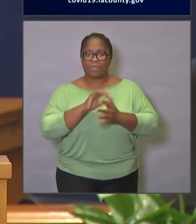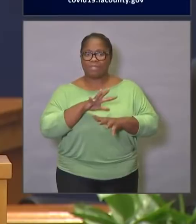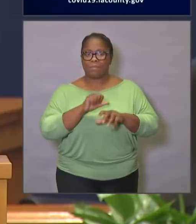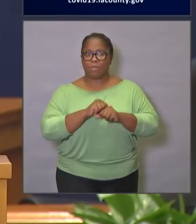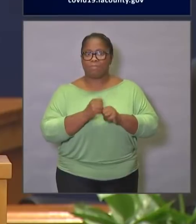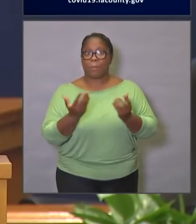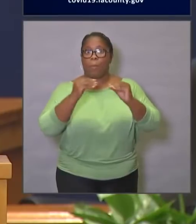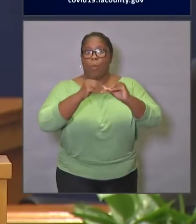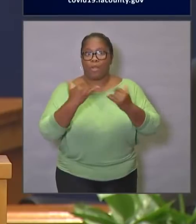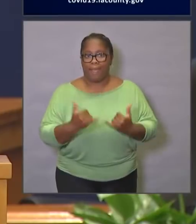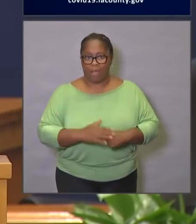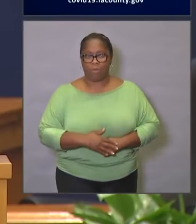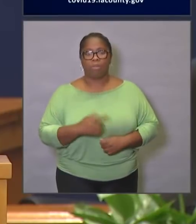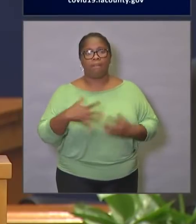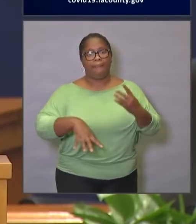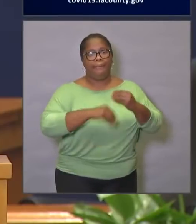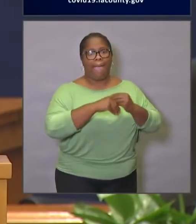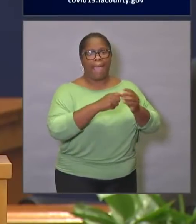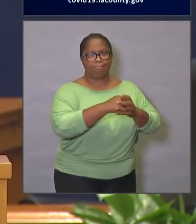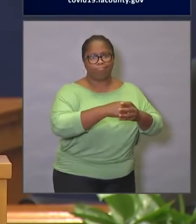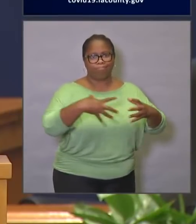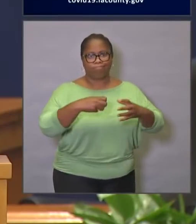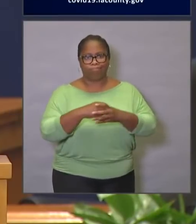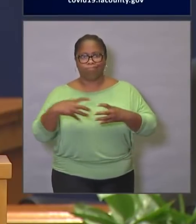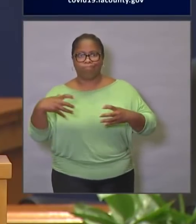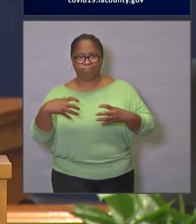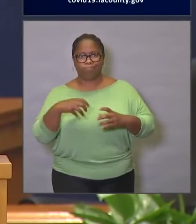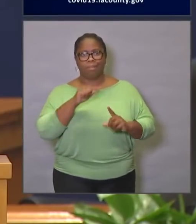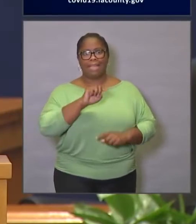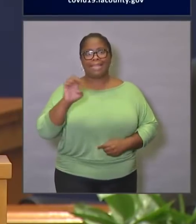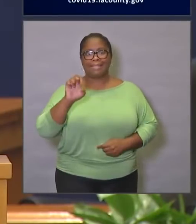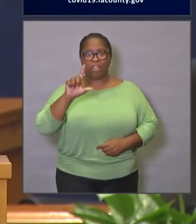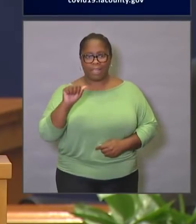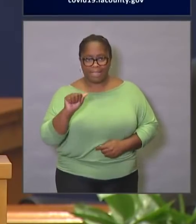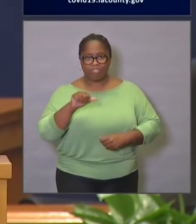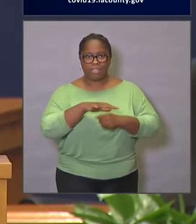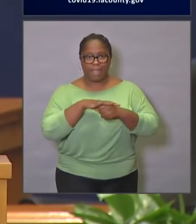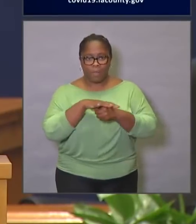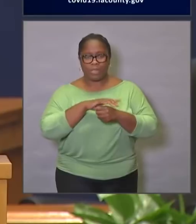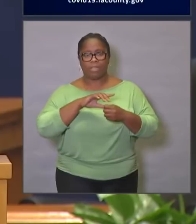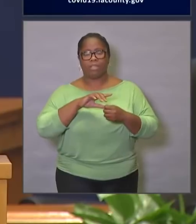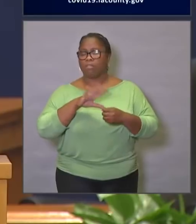appointments. We added capacity at existing sites at East Los Angeles